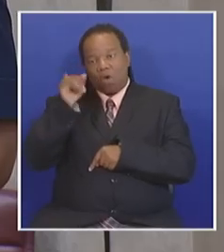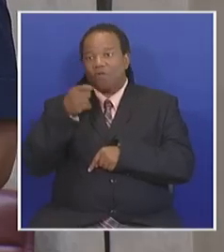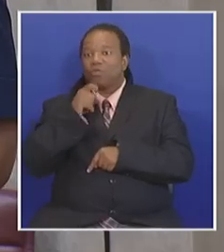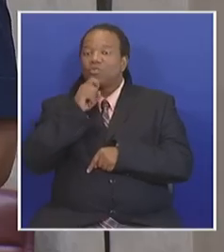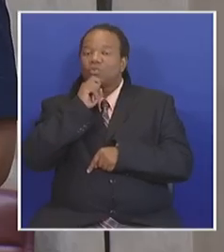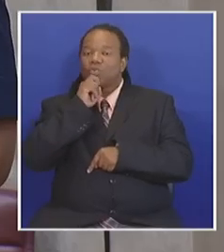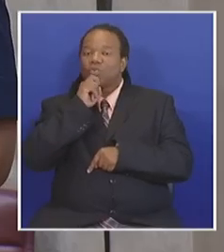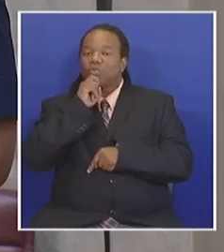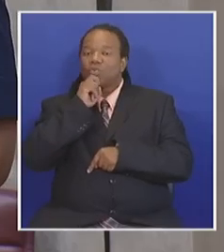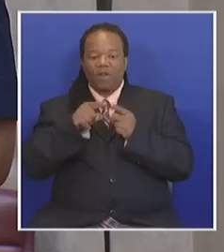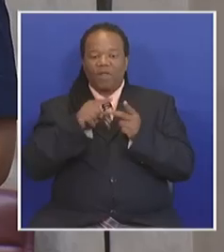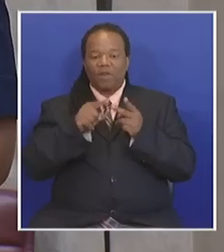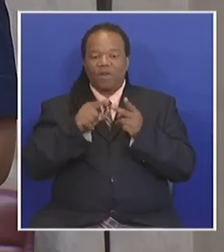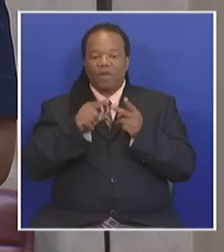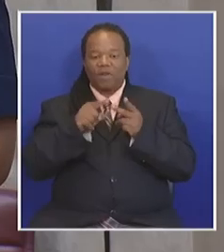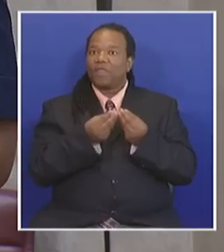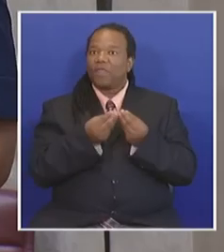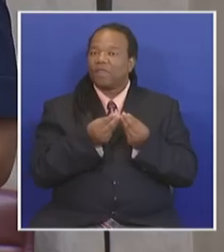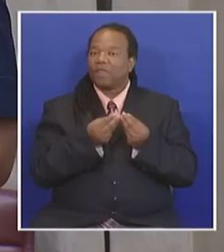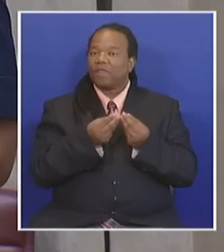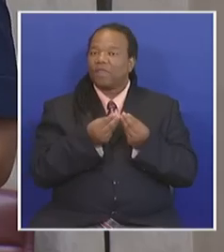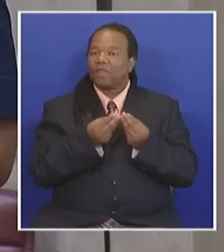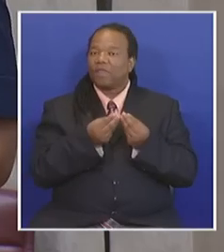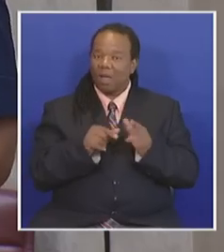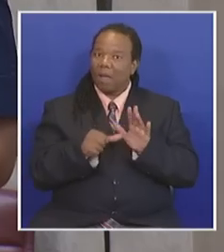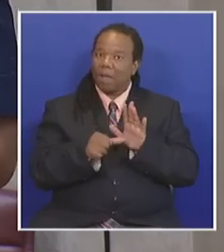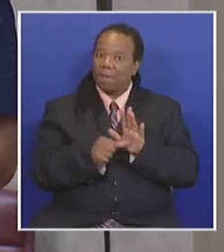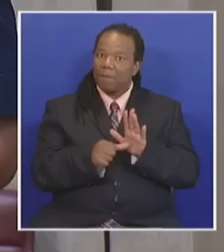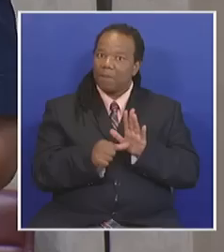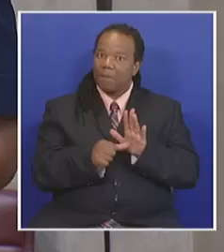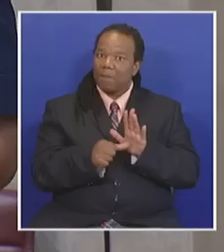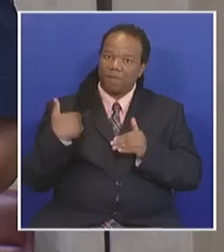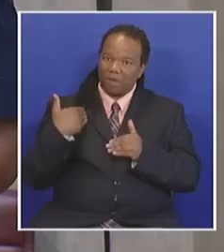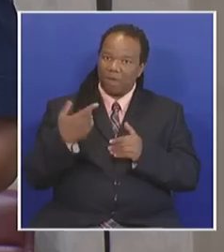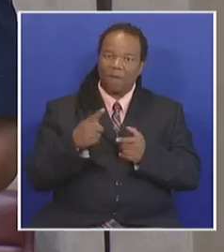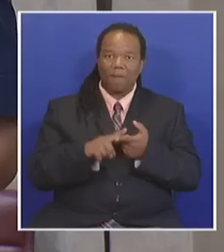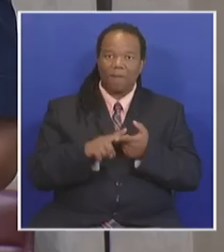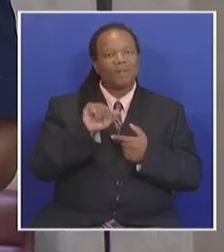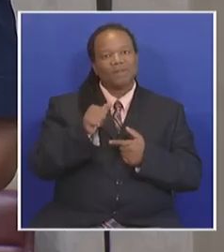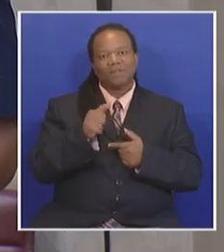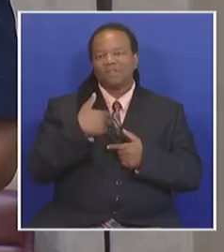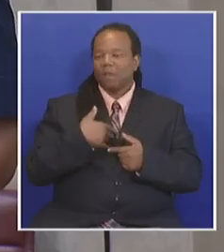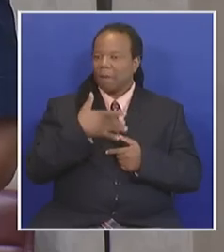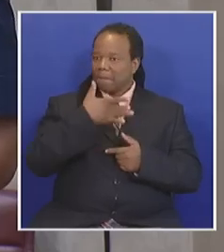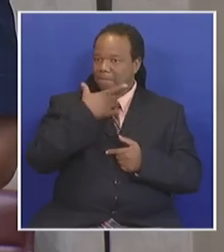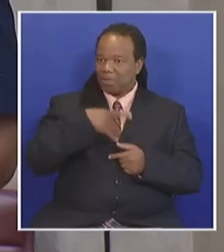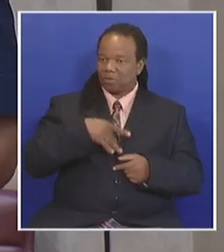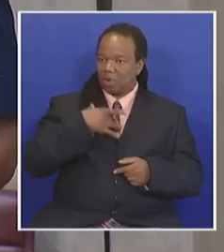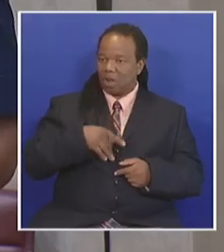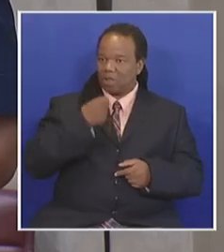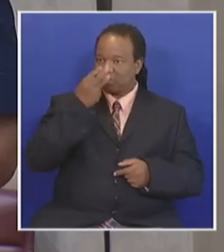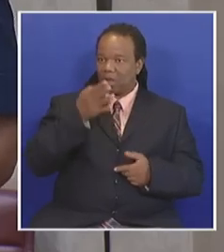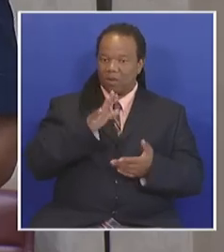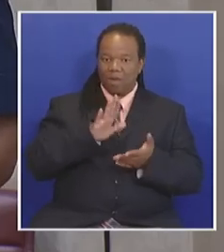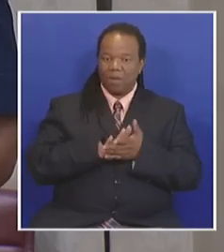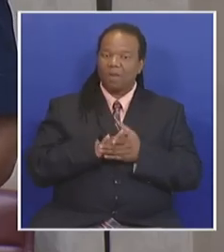of offense, which are tremendous important in the world history. And these personal insults, persecutions, as well as